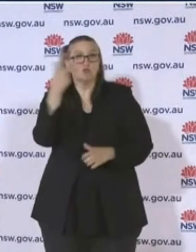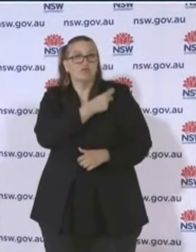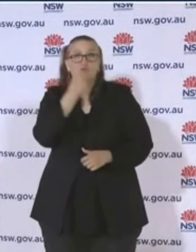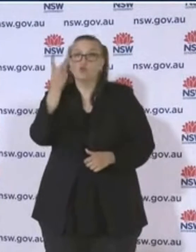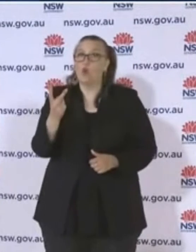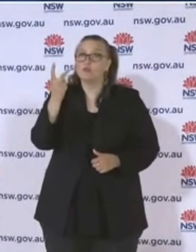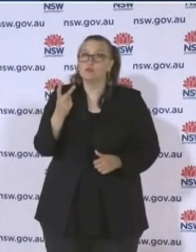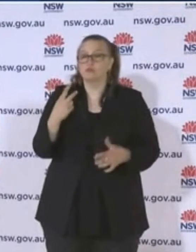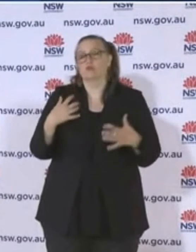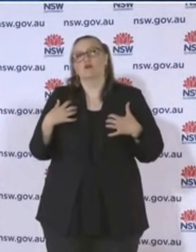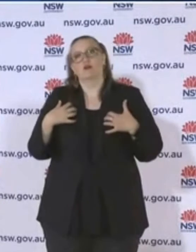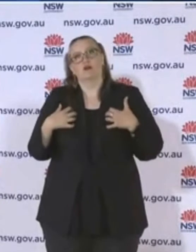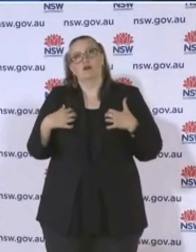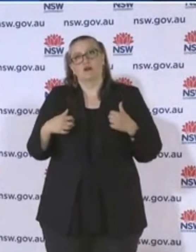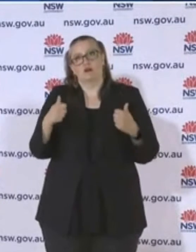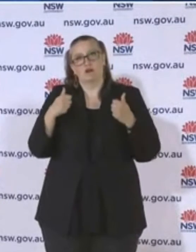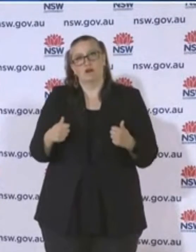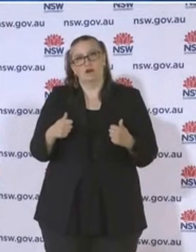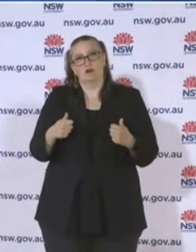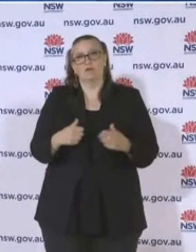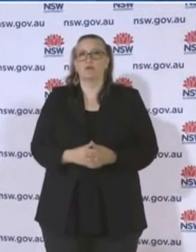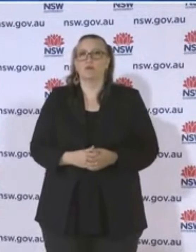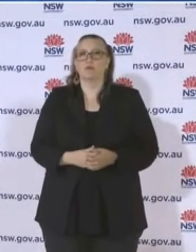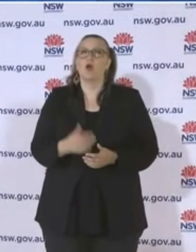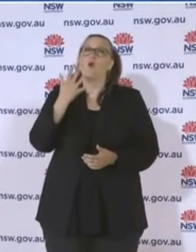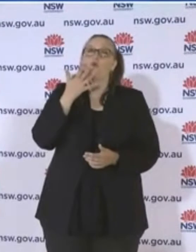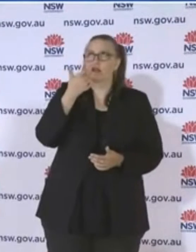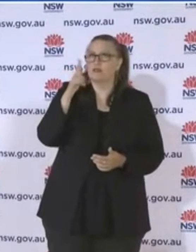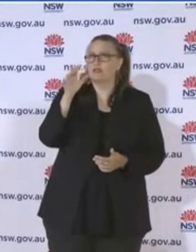providing freedoms for our population once we get to the 70% double dose.